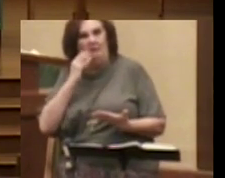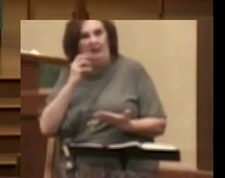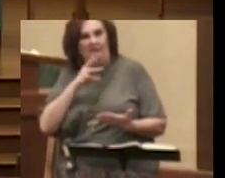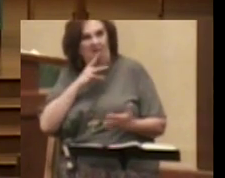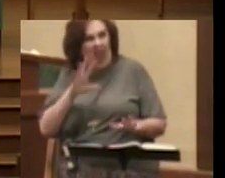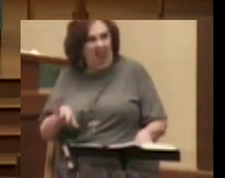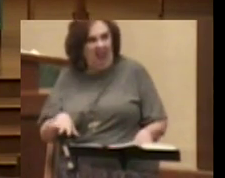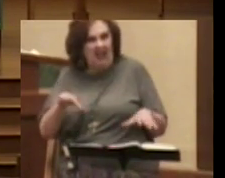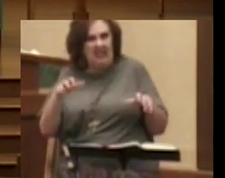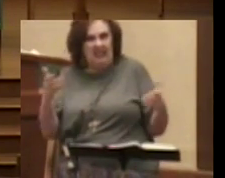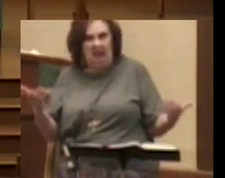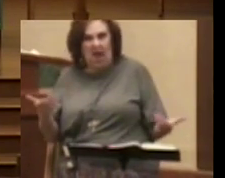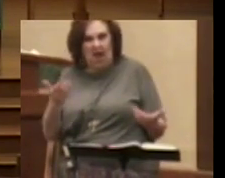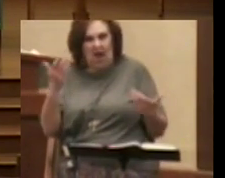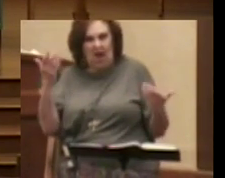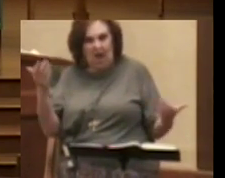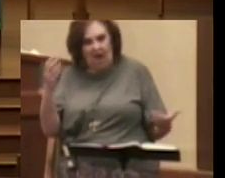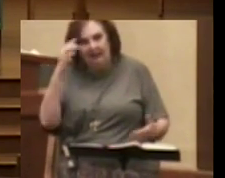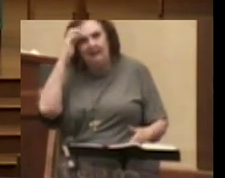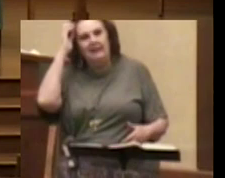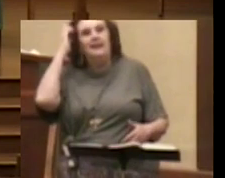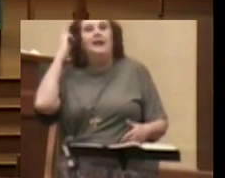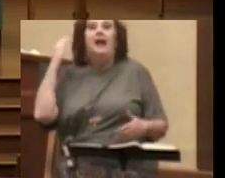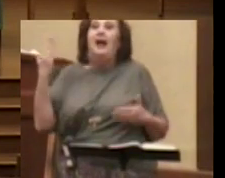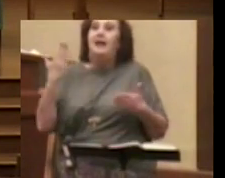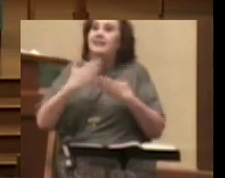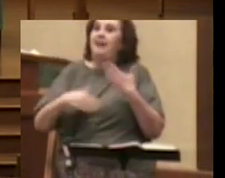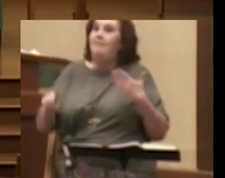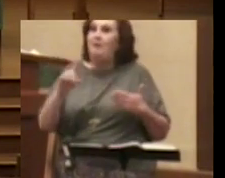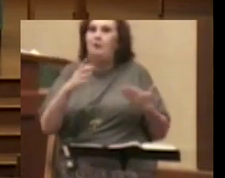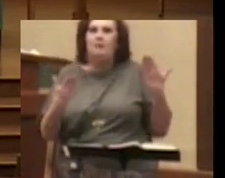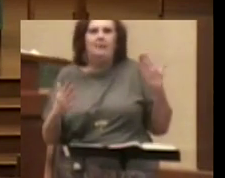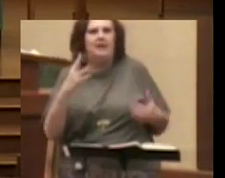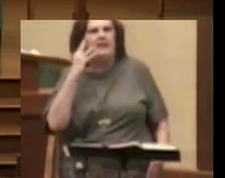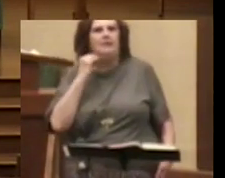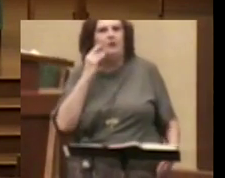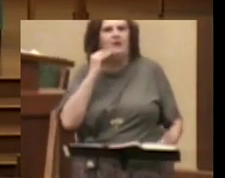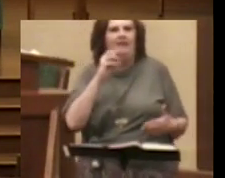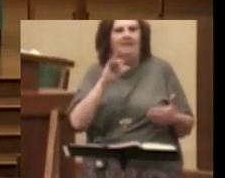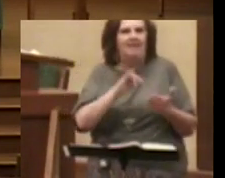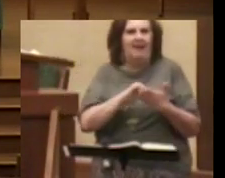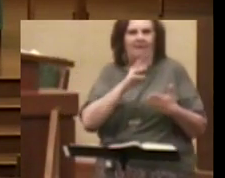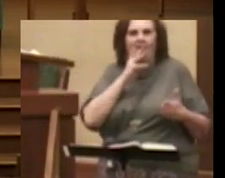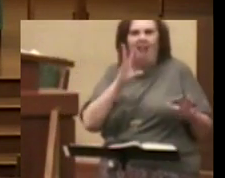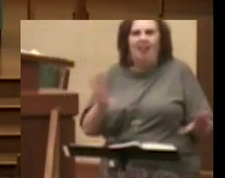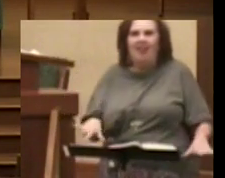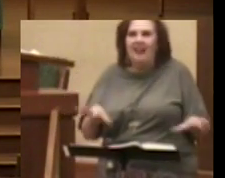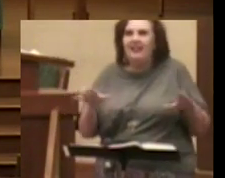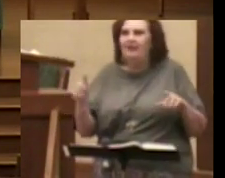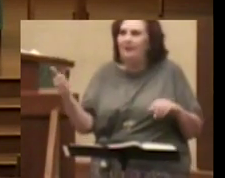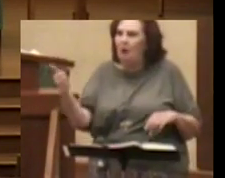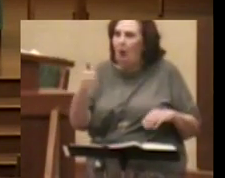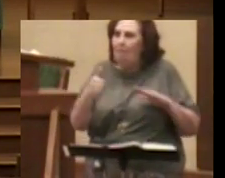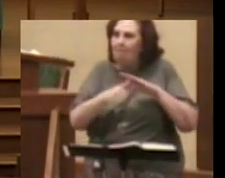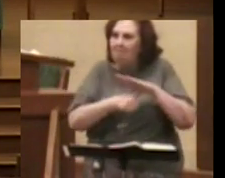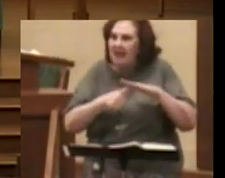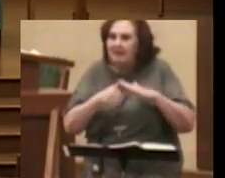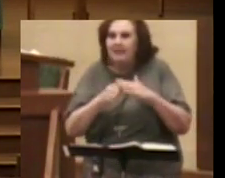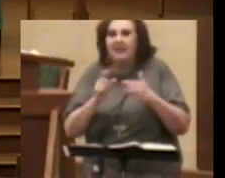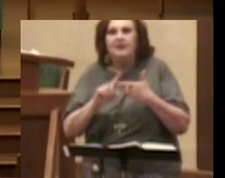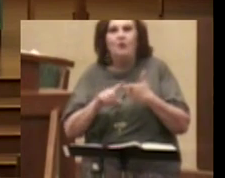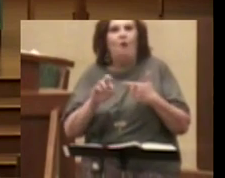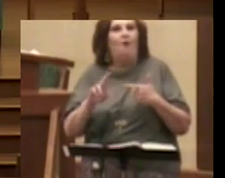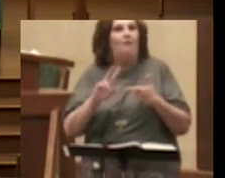flooding right here. Some of you perhaps have been experiencing that flooding in your own basements, or perhaps